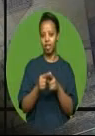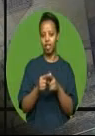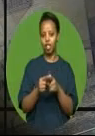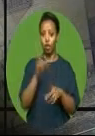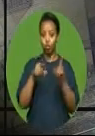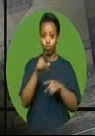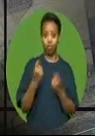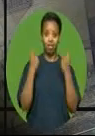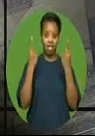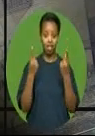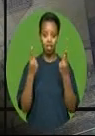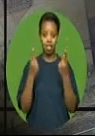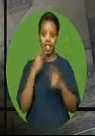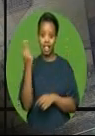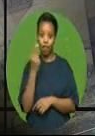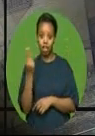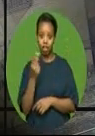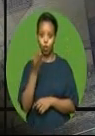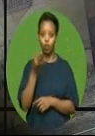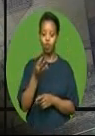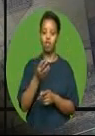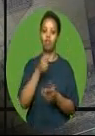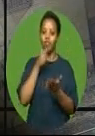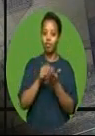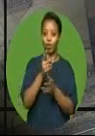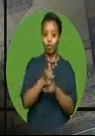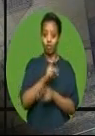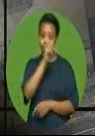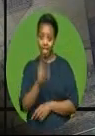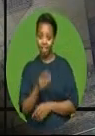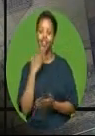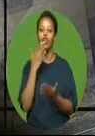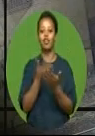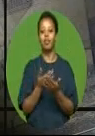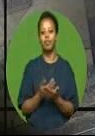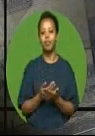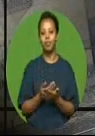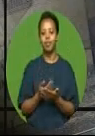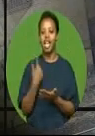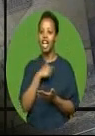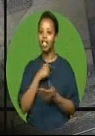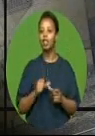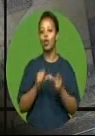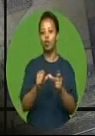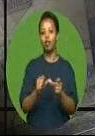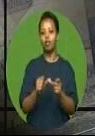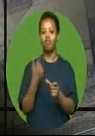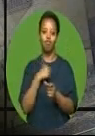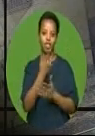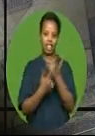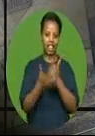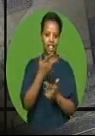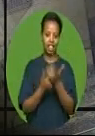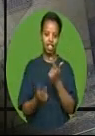Did you understand the advantages of letter of credit? Good. Let us continue our